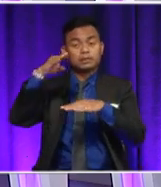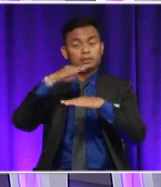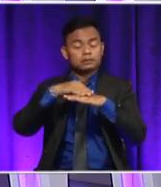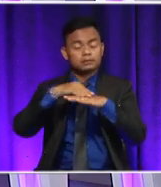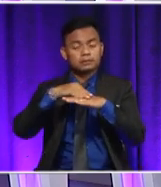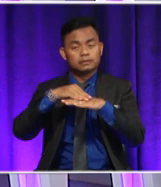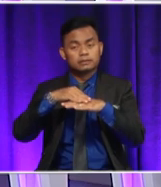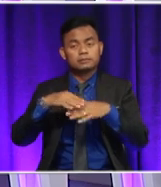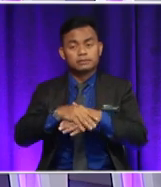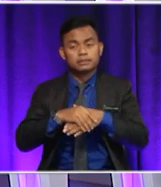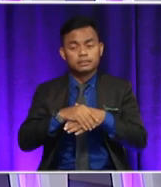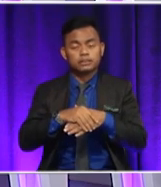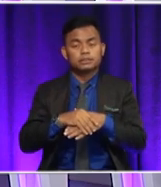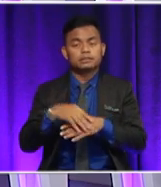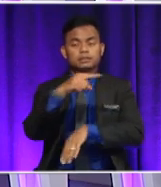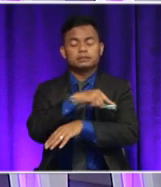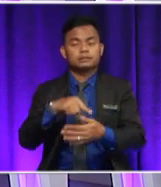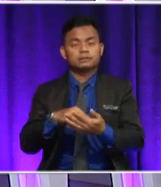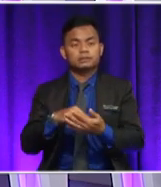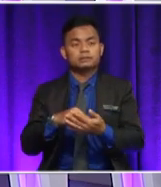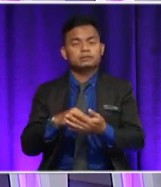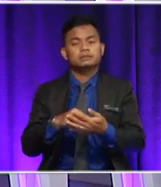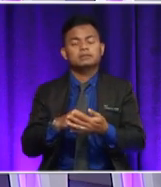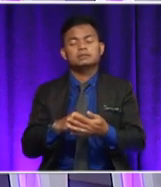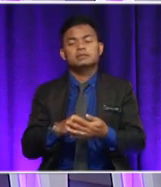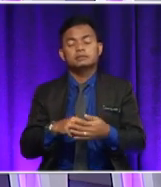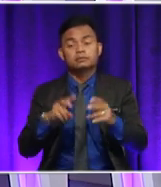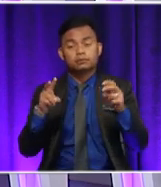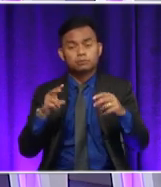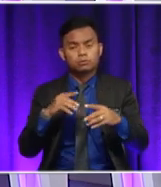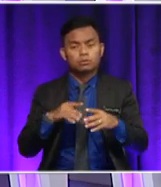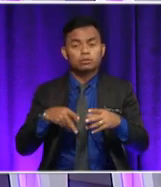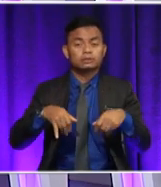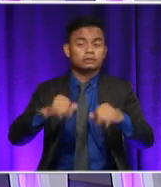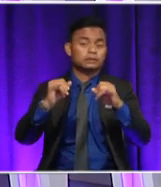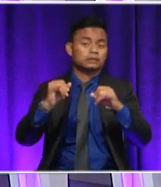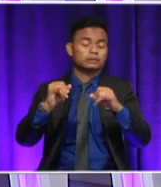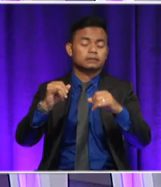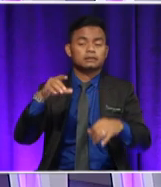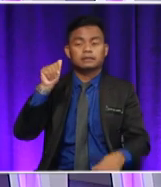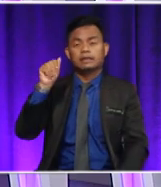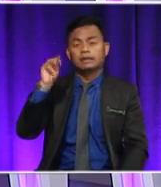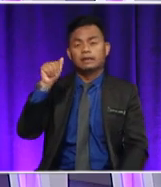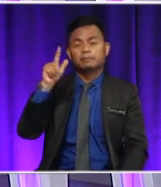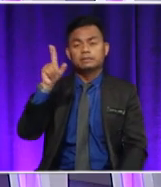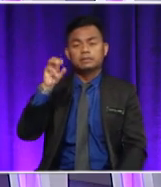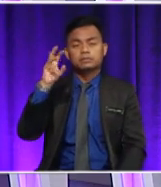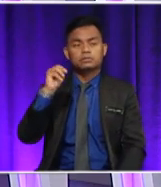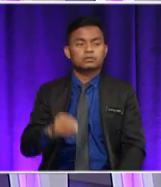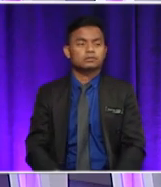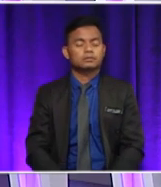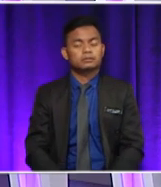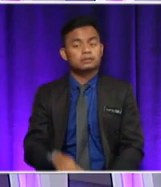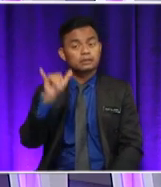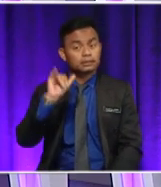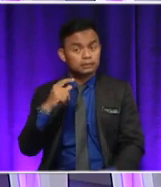topic today is very interesting, which is globetrotting, walking the Amazon. With me is Teacher Liana, who has been taking us into